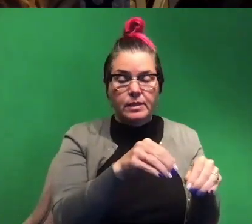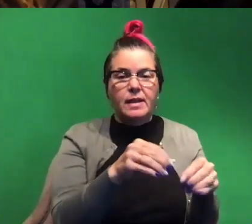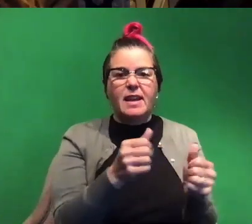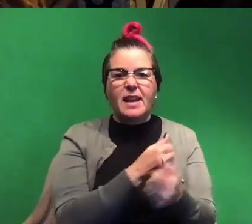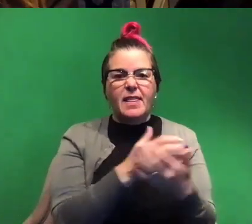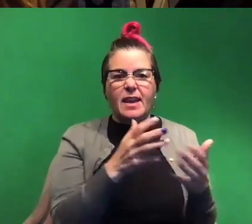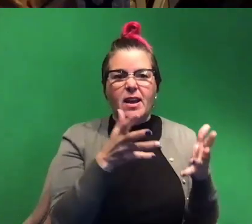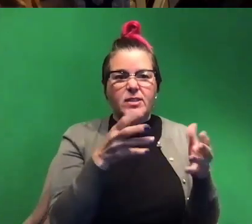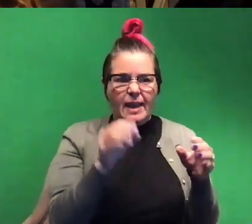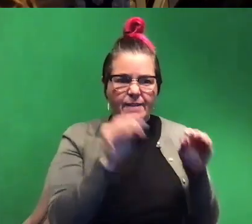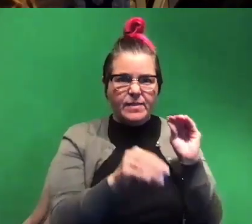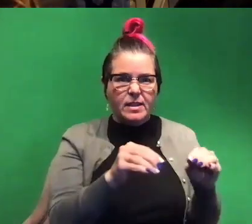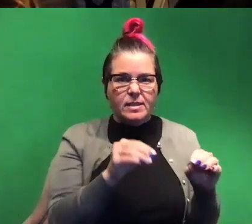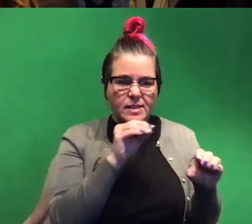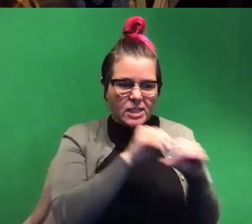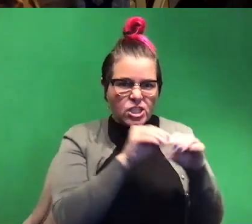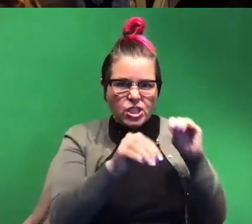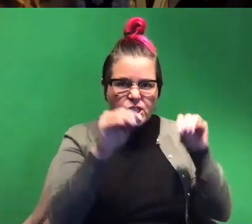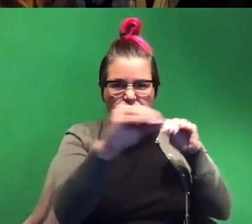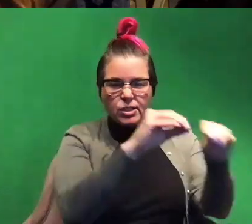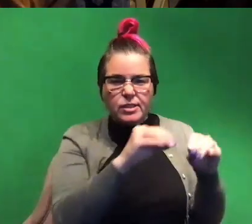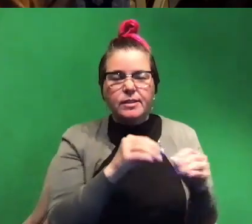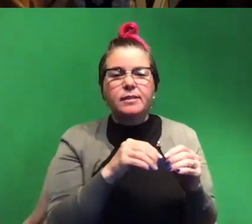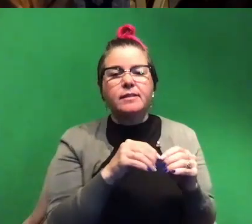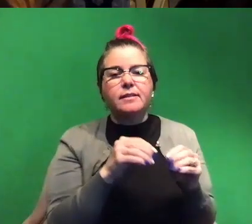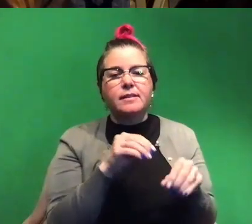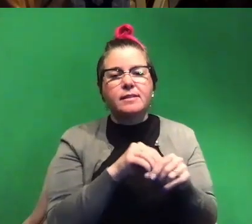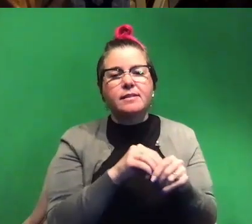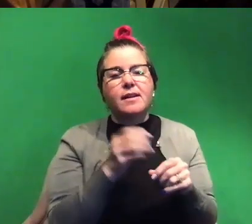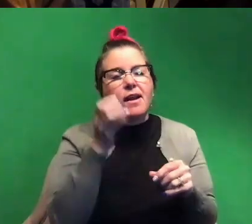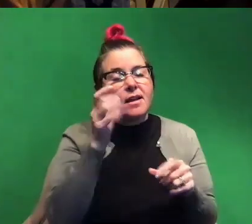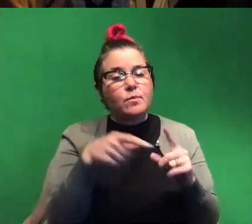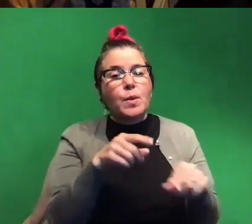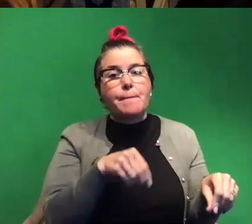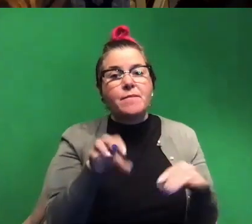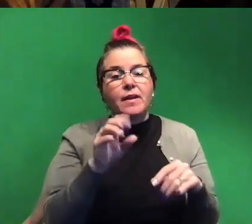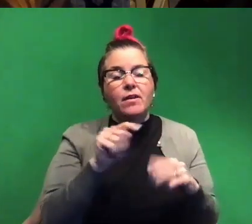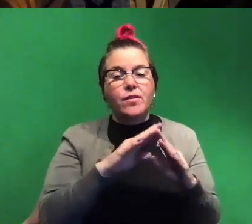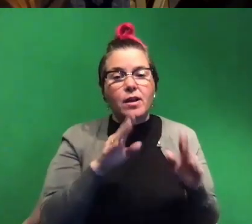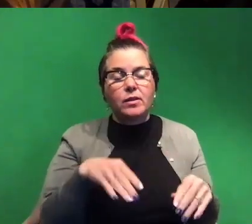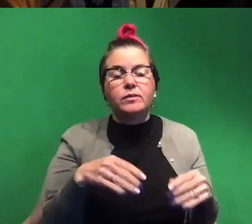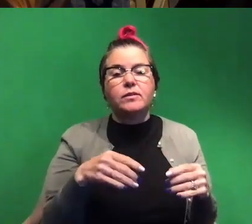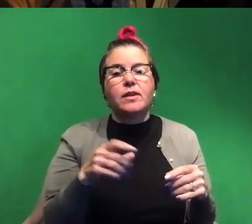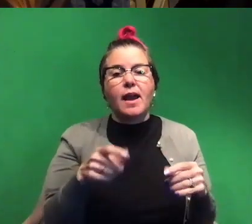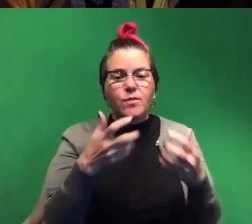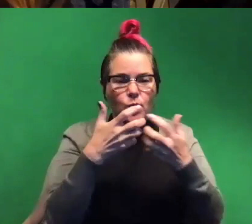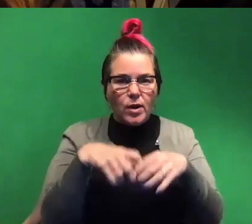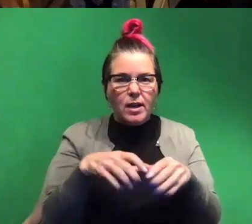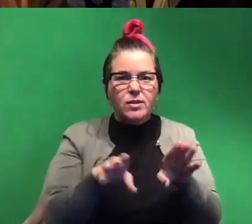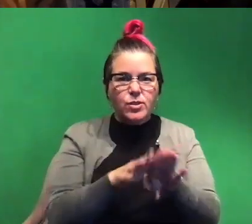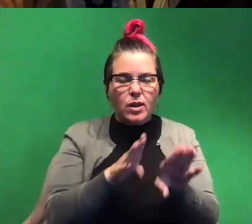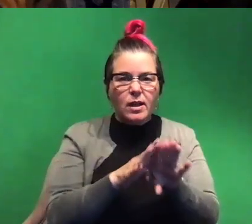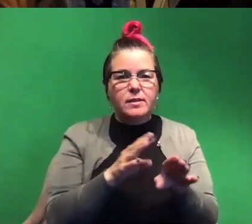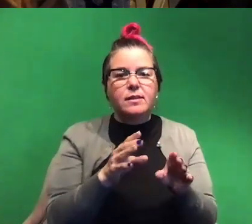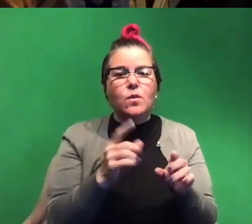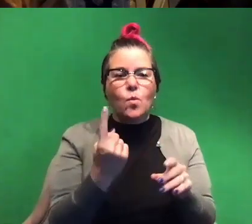can fit is kind of like crammed around. So it's like when you're moving out of your house, or you have to organize your closet, and you have the